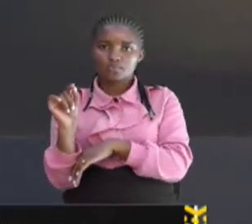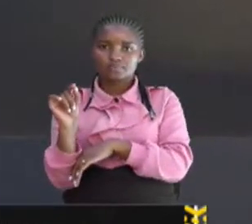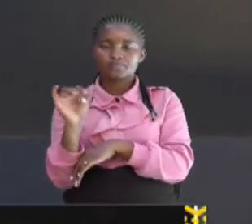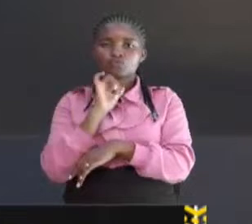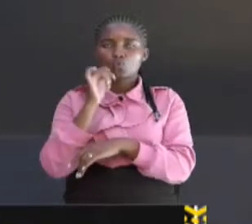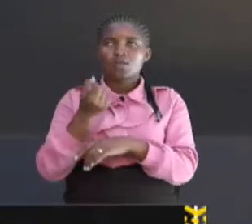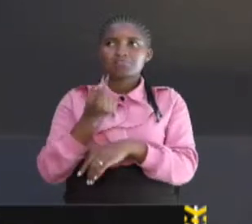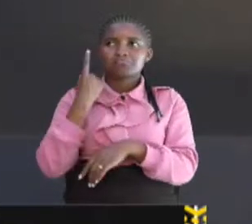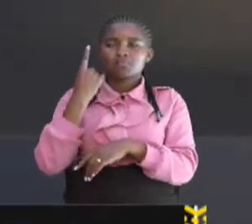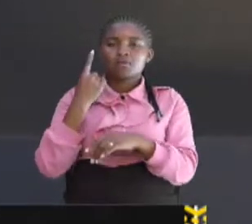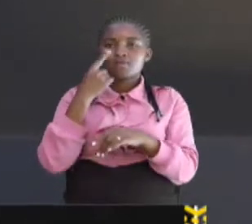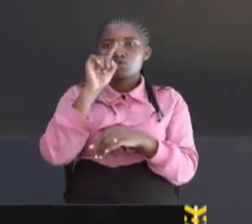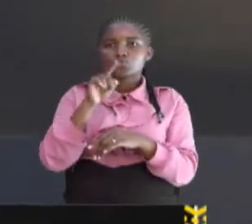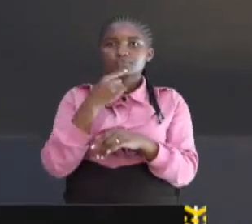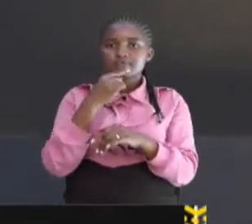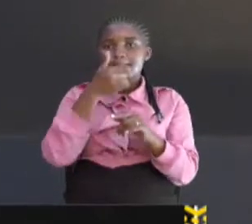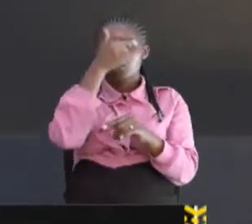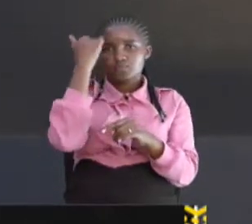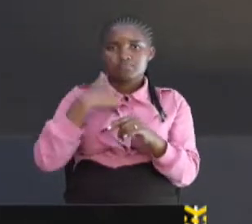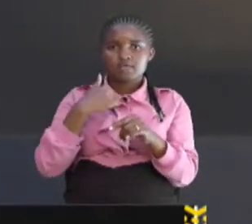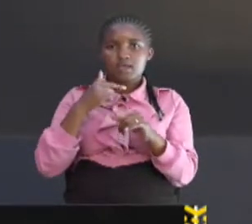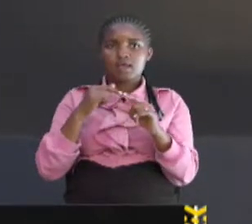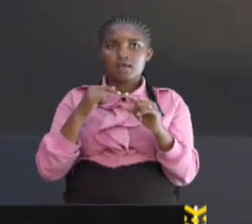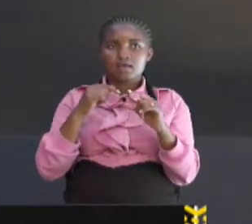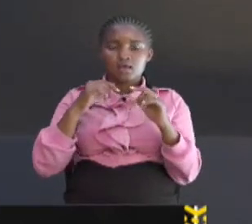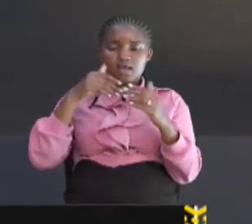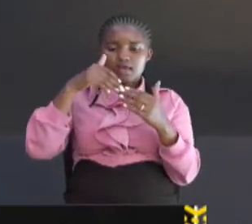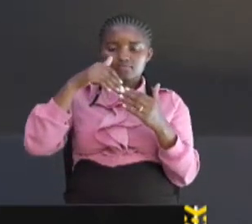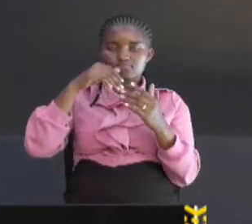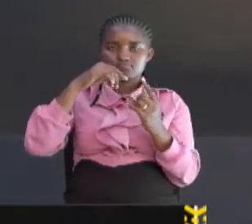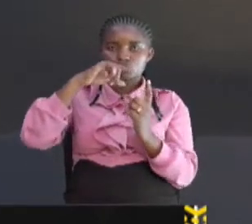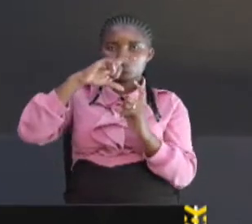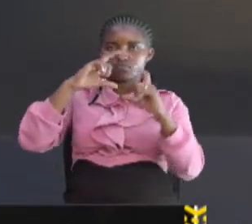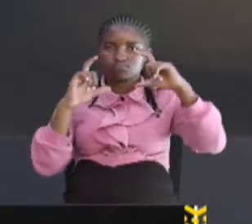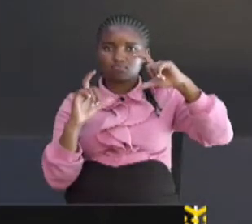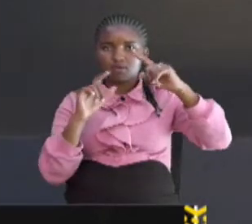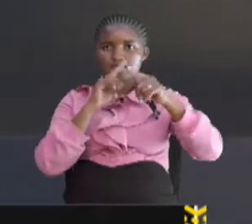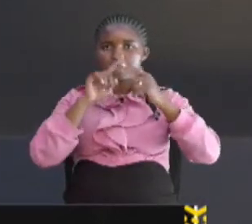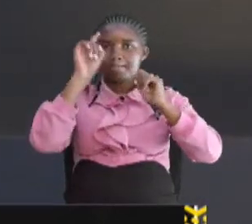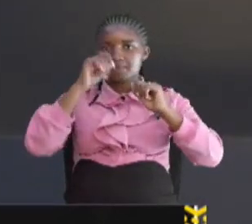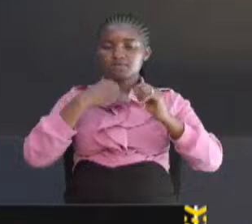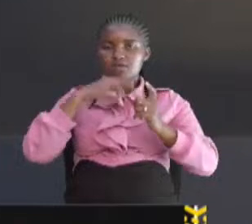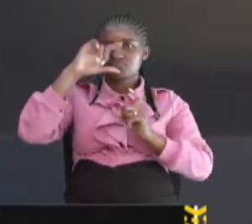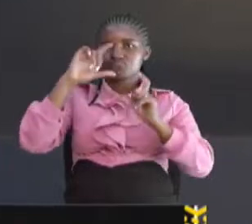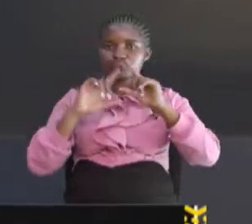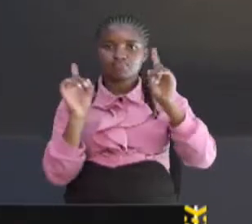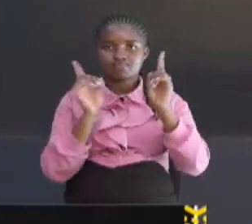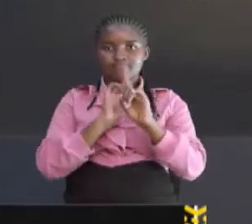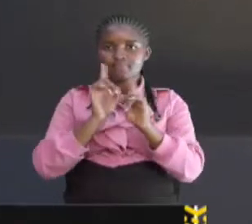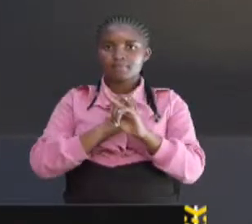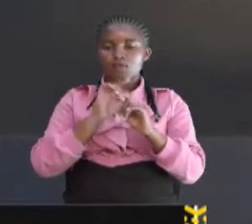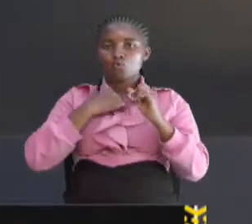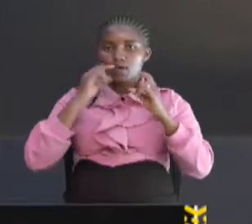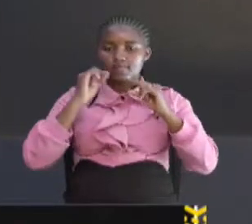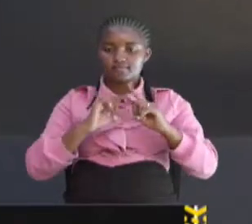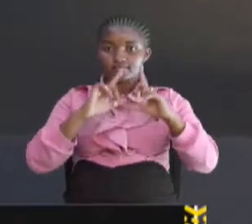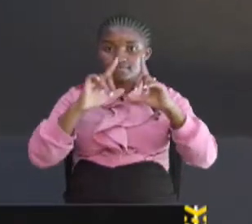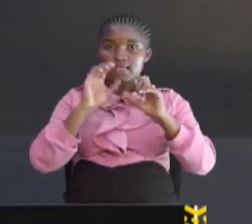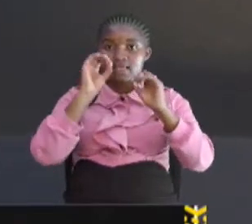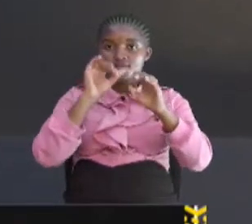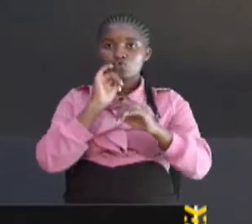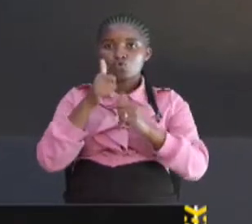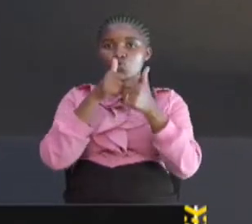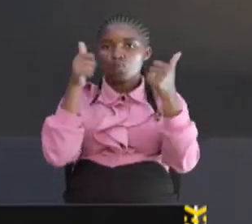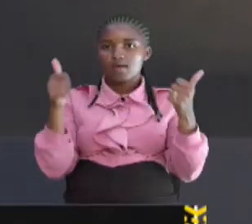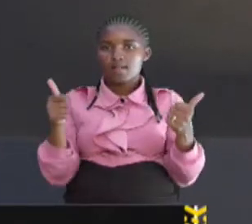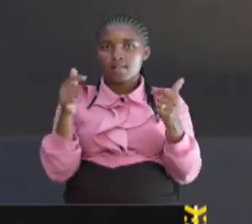understandable for you to say, because you shot in landscape, you just have to post the content like that on TikTok. If it doesn't do well, that has nothing